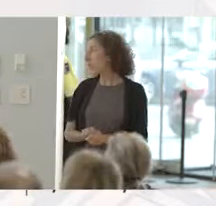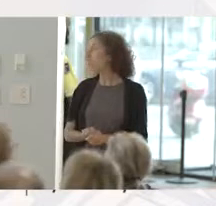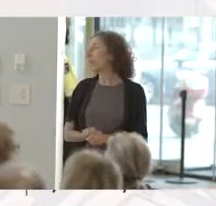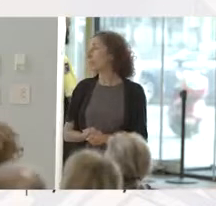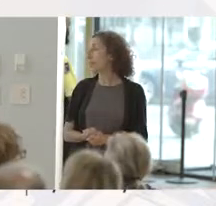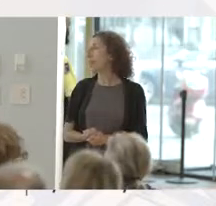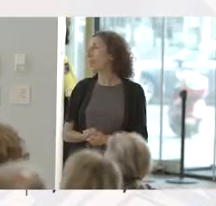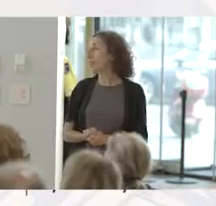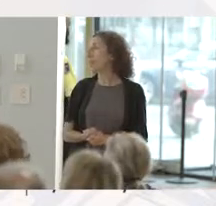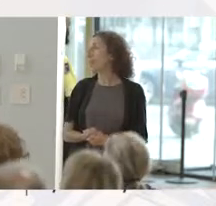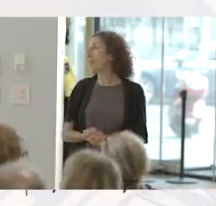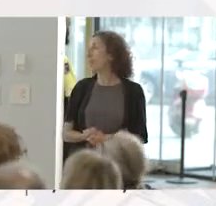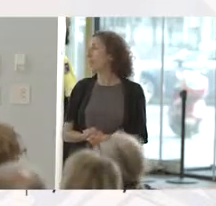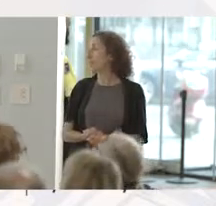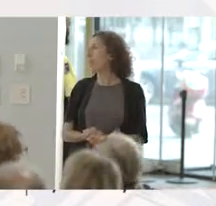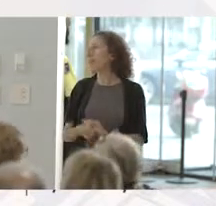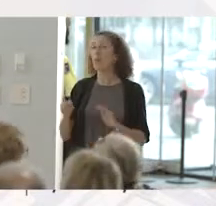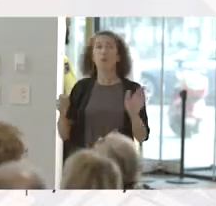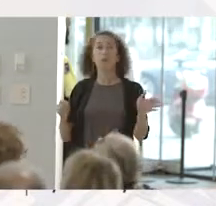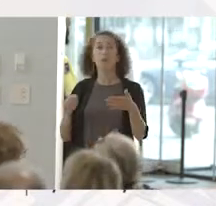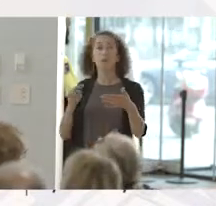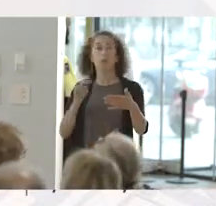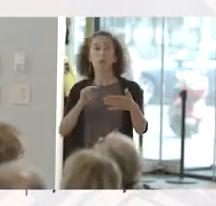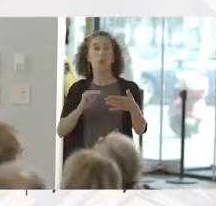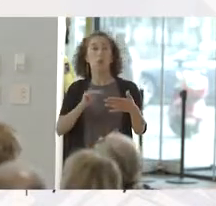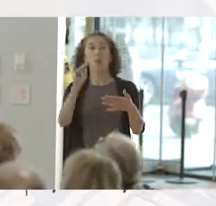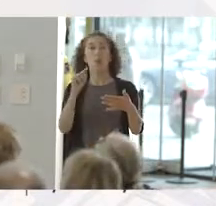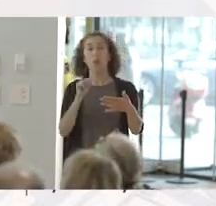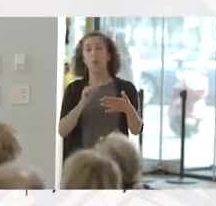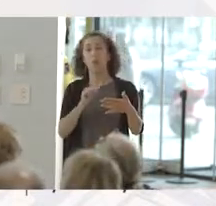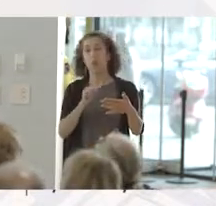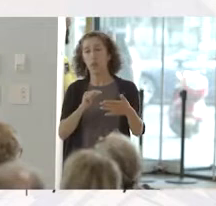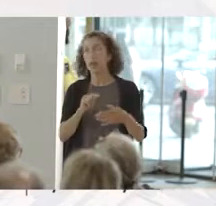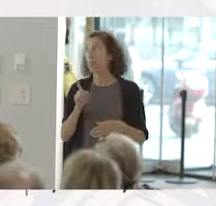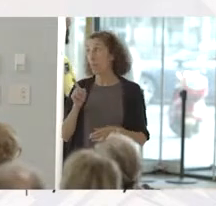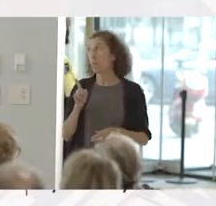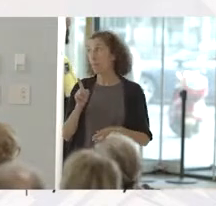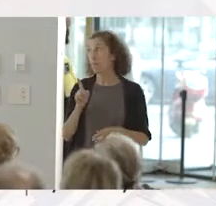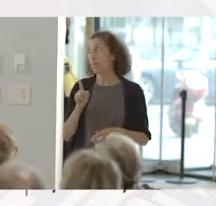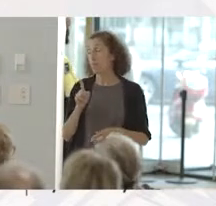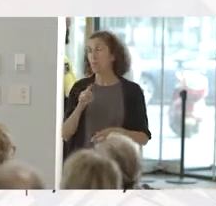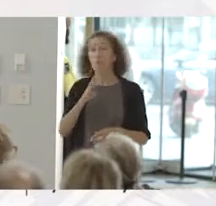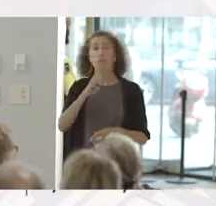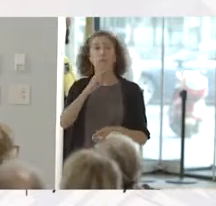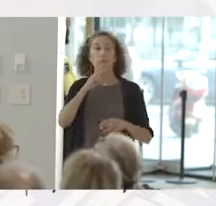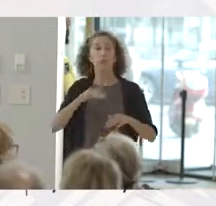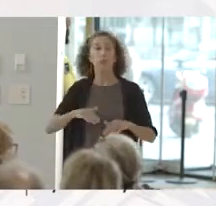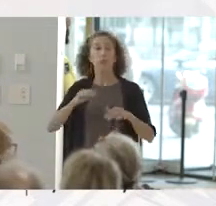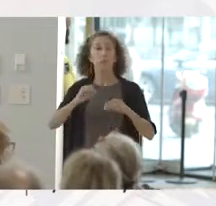north. And what we're looking at here is basically a flood protection system that would move southward